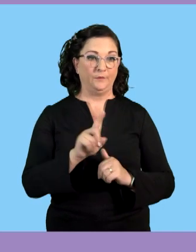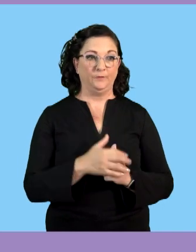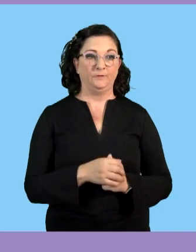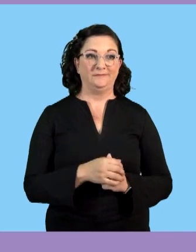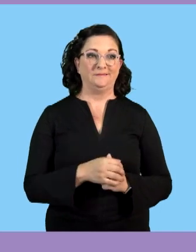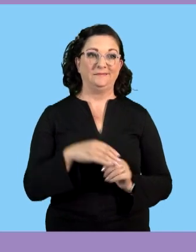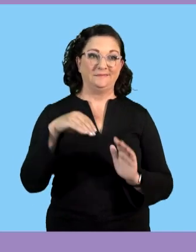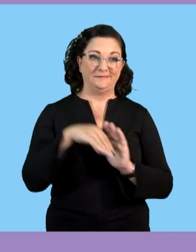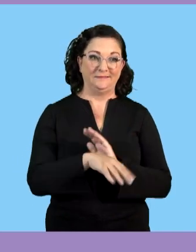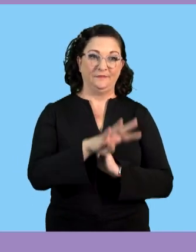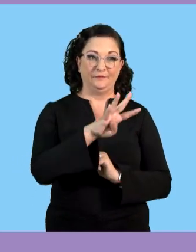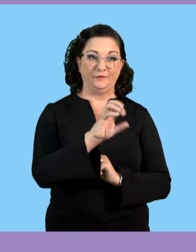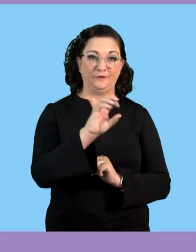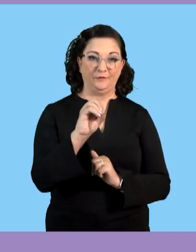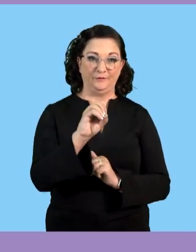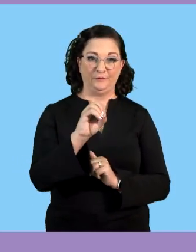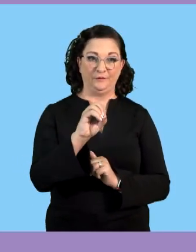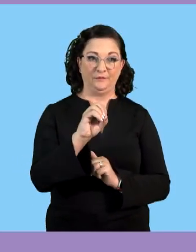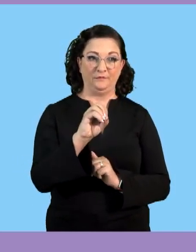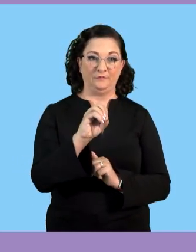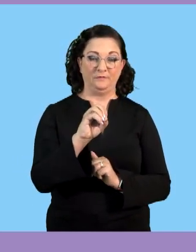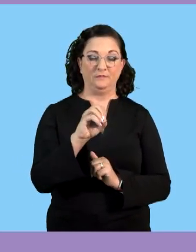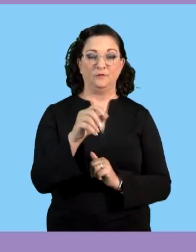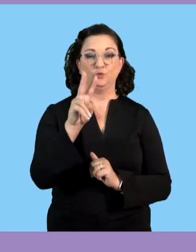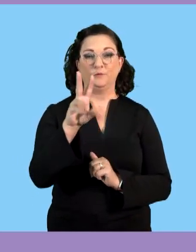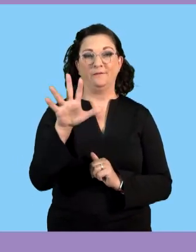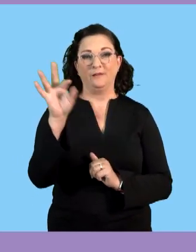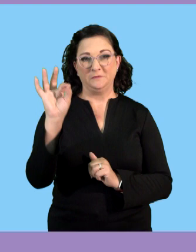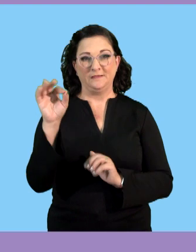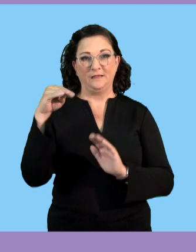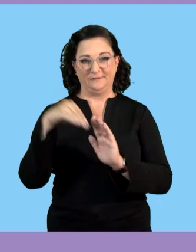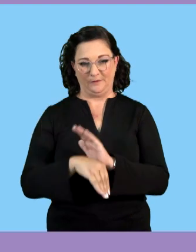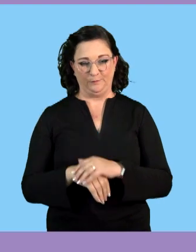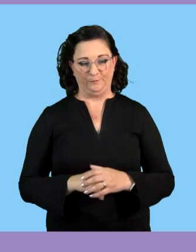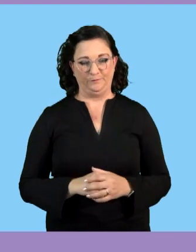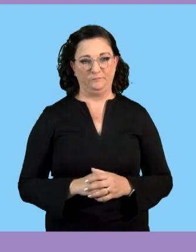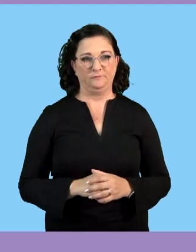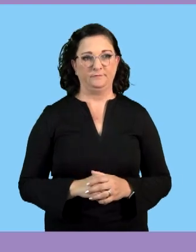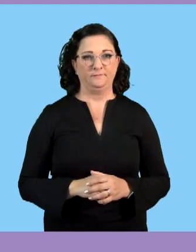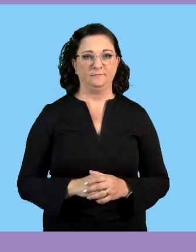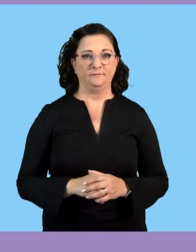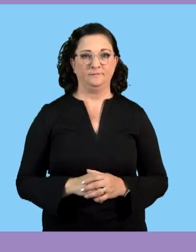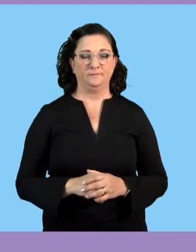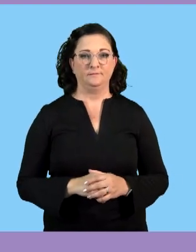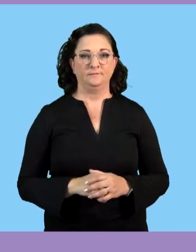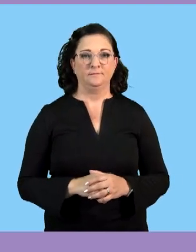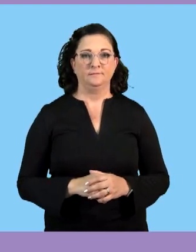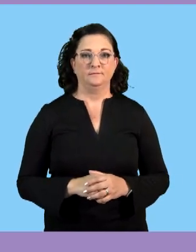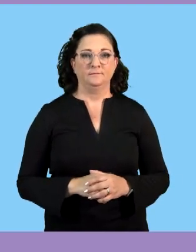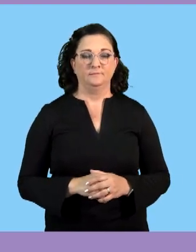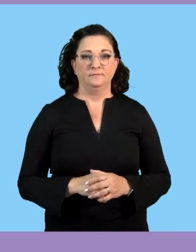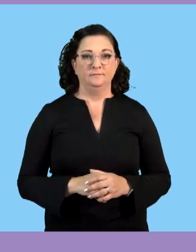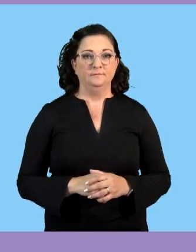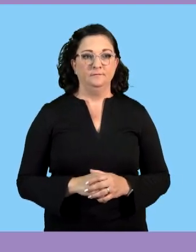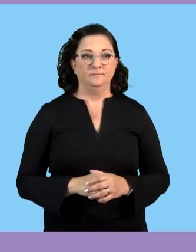says, decrease 400 by 25%. Decrease 400 by